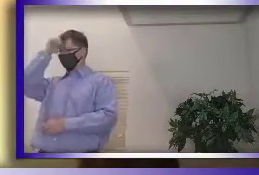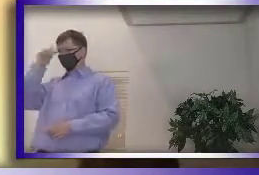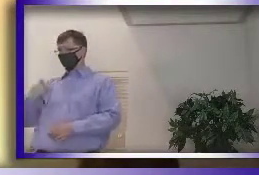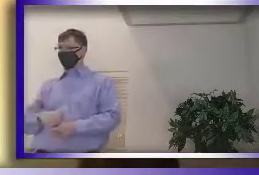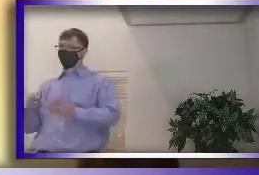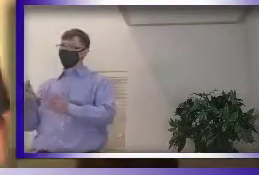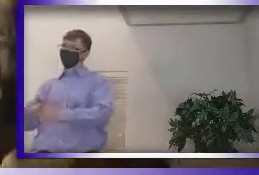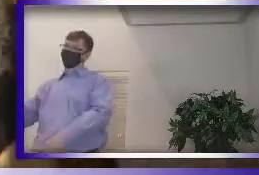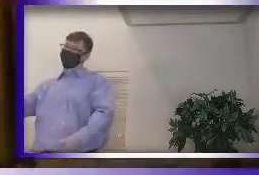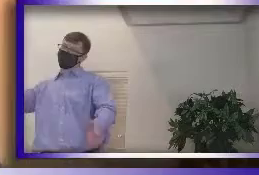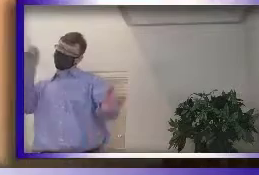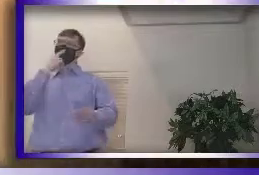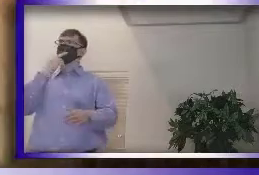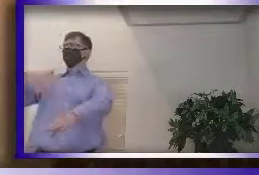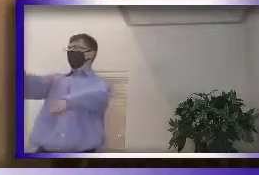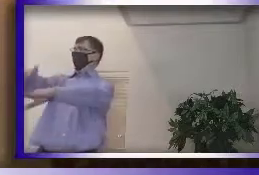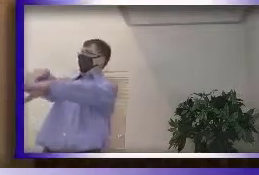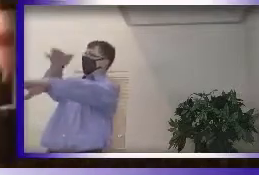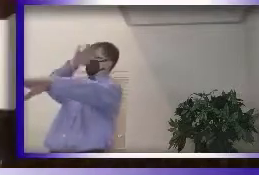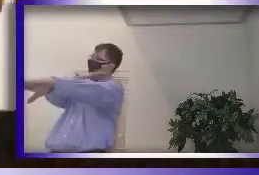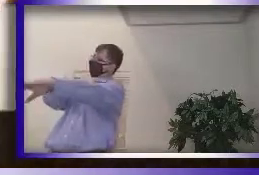too.